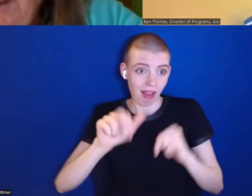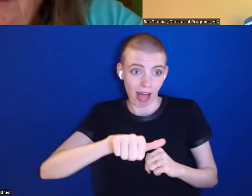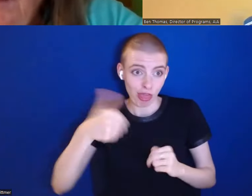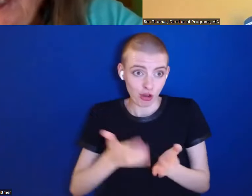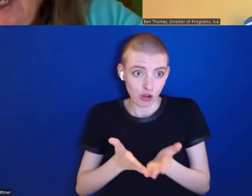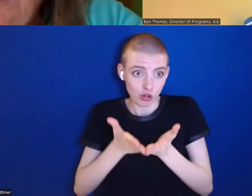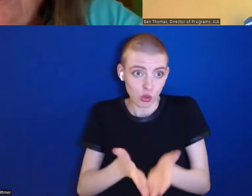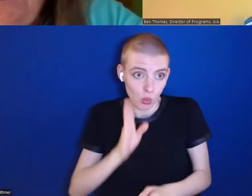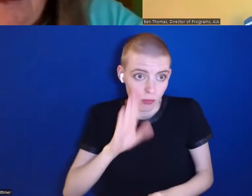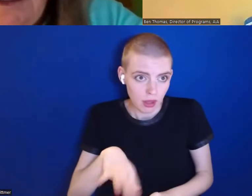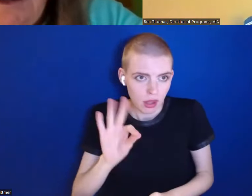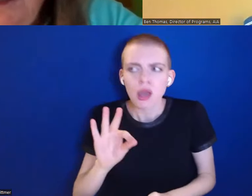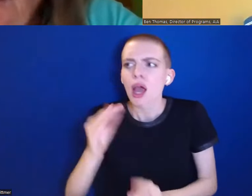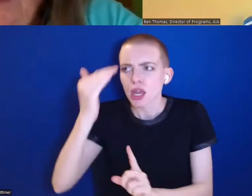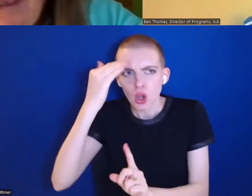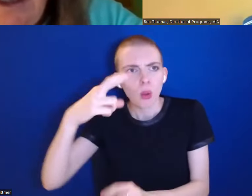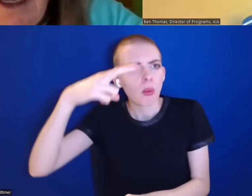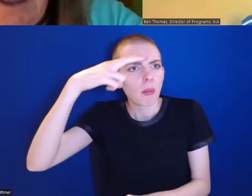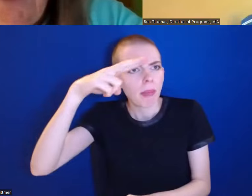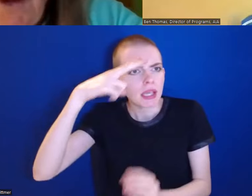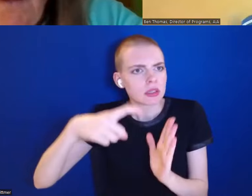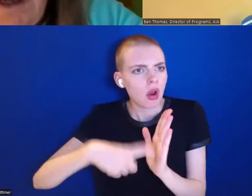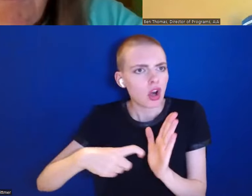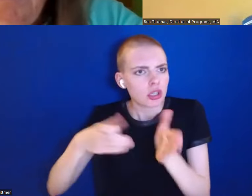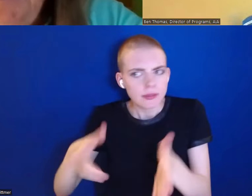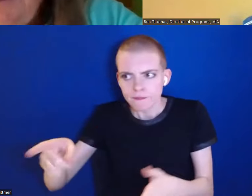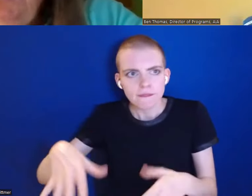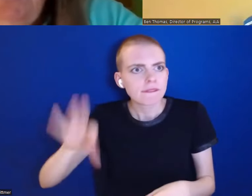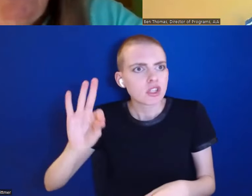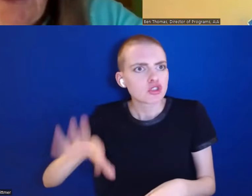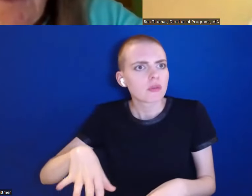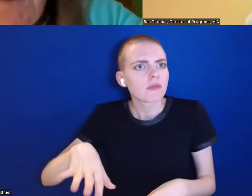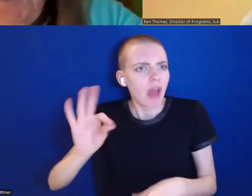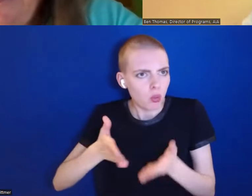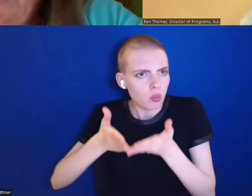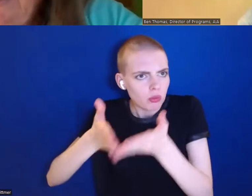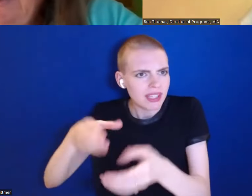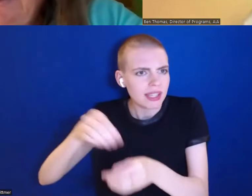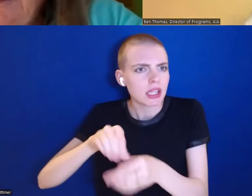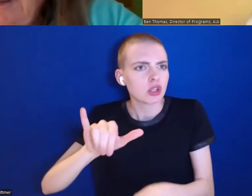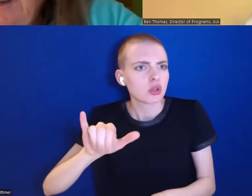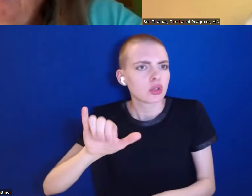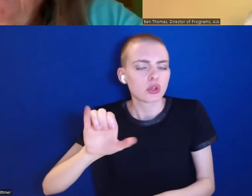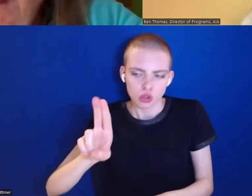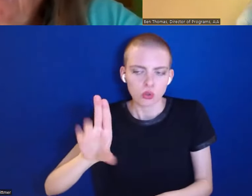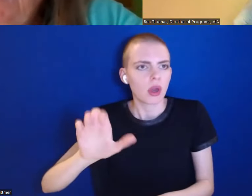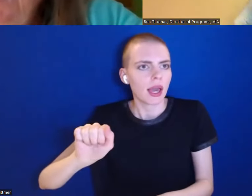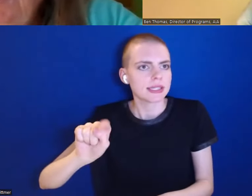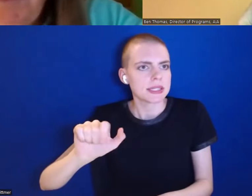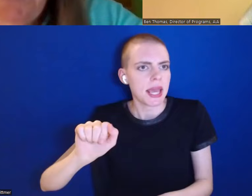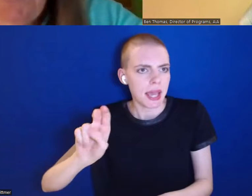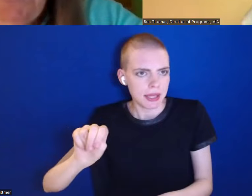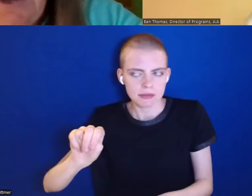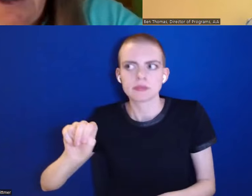Mexican archaeologists in the Yucatan. So they could use what we're getting in the fall for